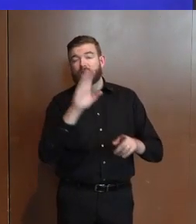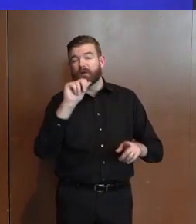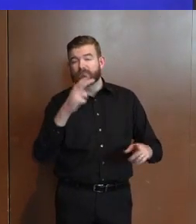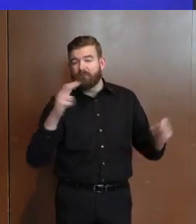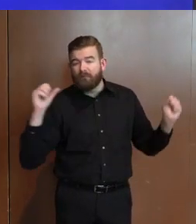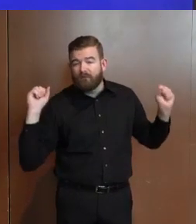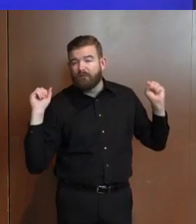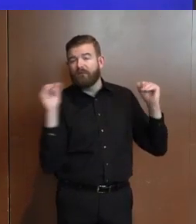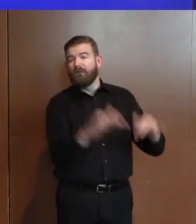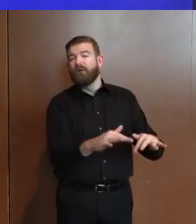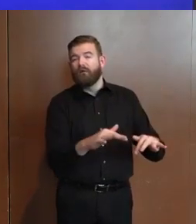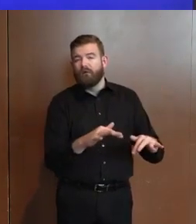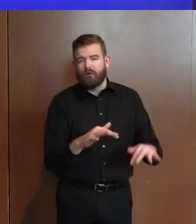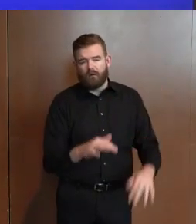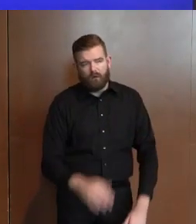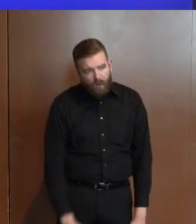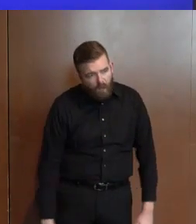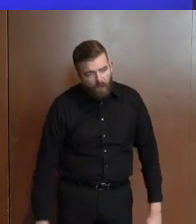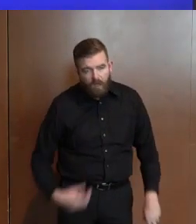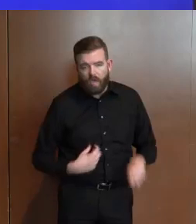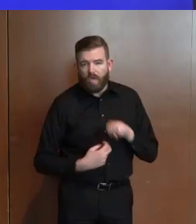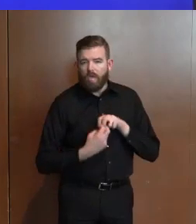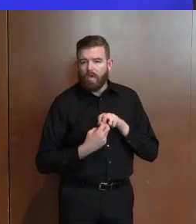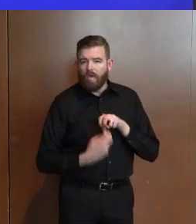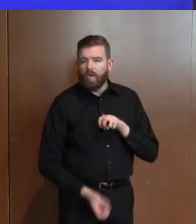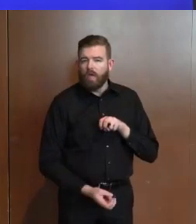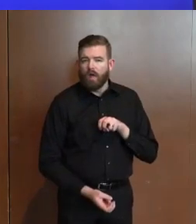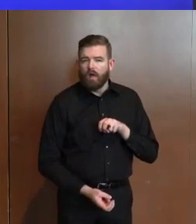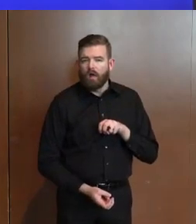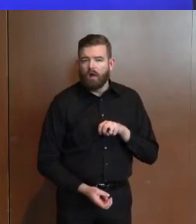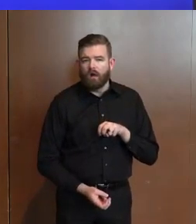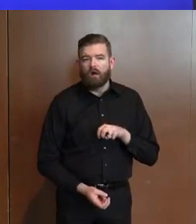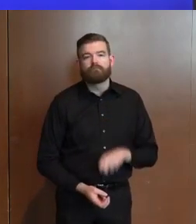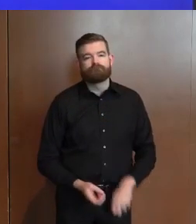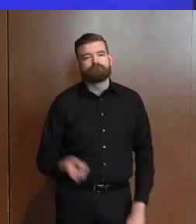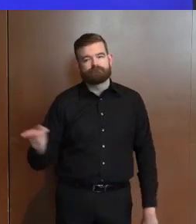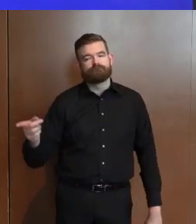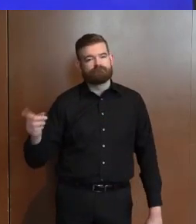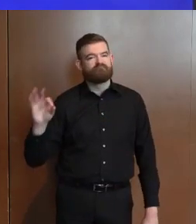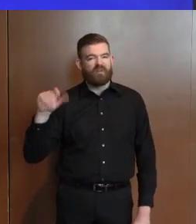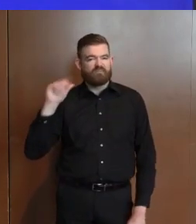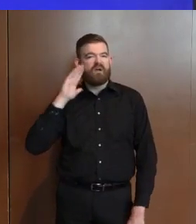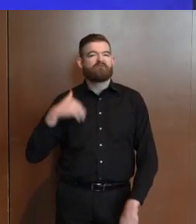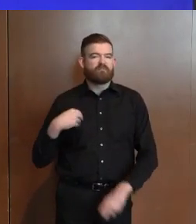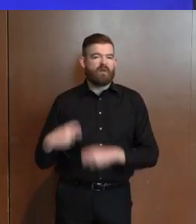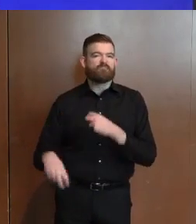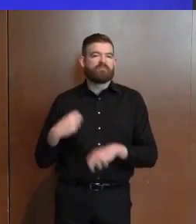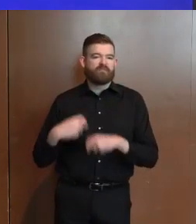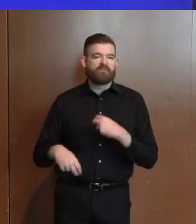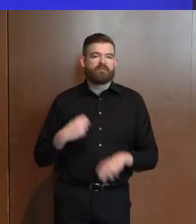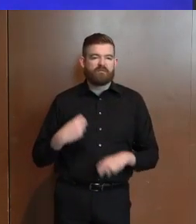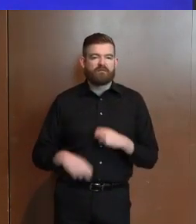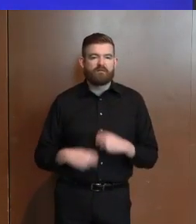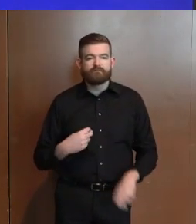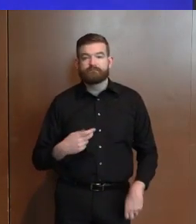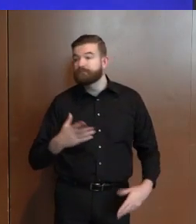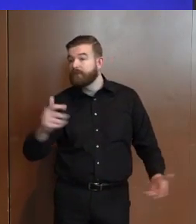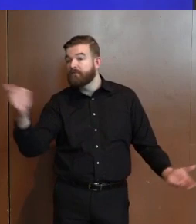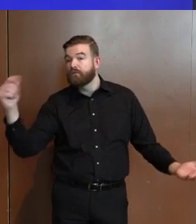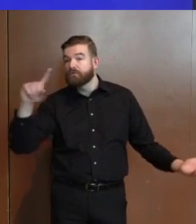quite jarring. It was pretty clear at that point where this was headed, and that was quite concerning. Thank you. Matt, are you good? John, you